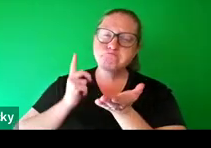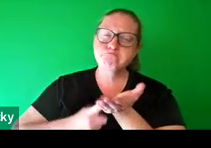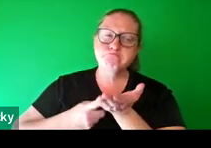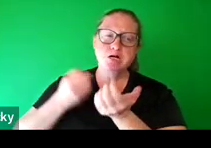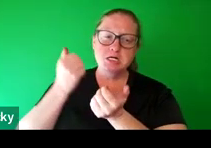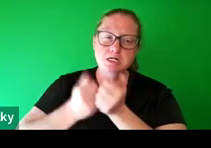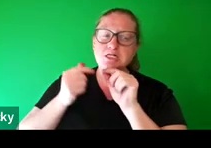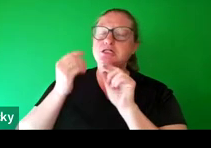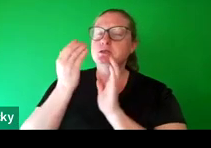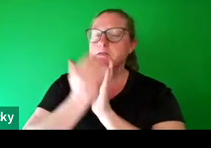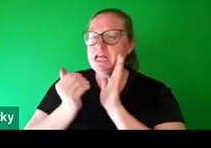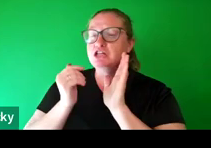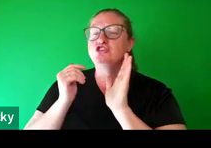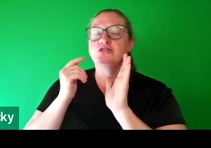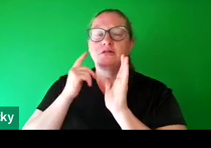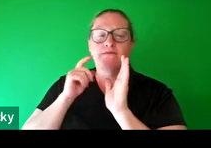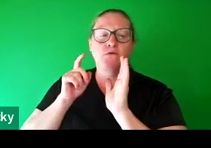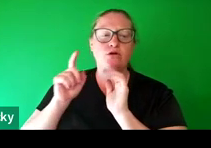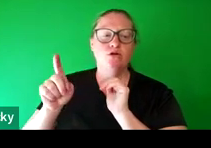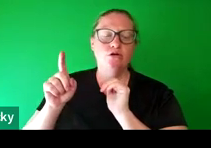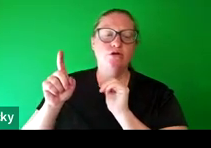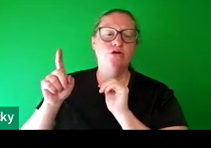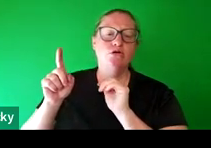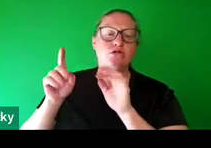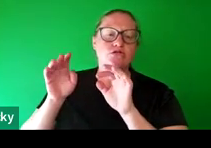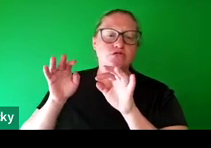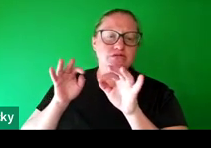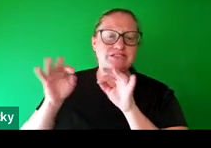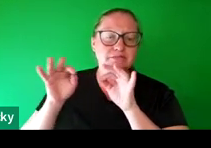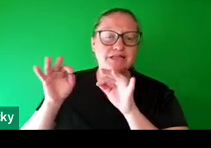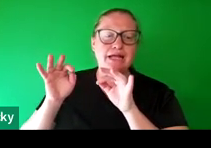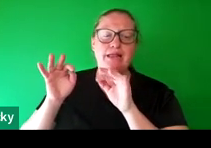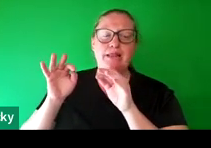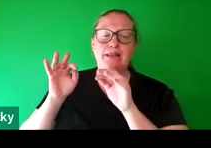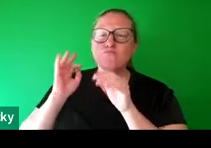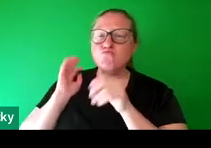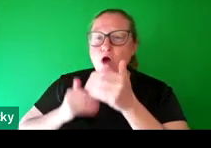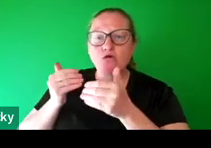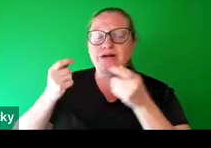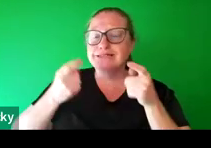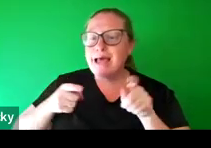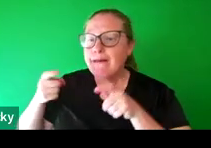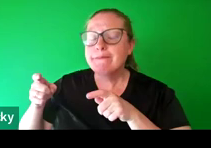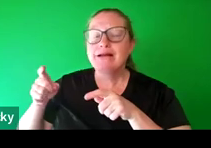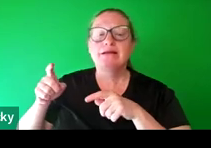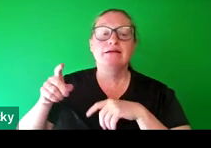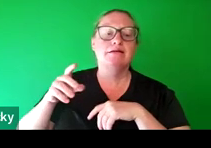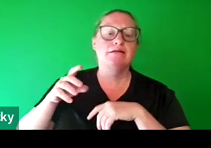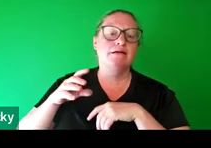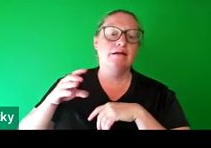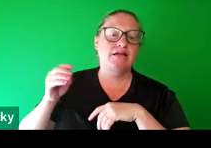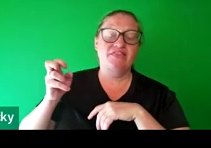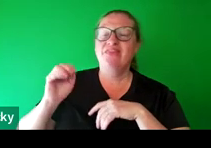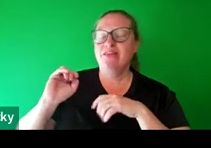to, again, give us the major areas of progress and those risks. And then that way we can open it up